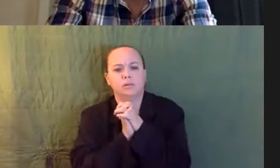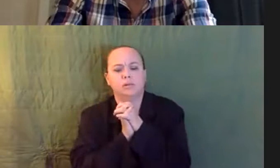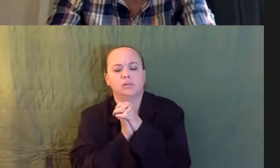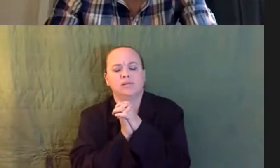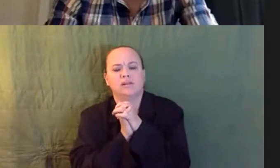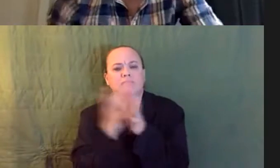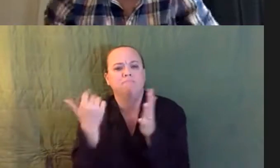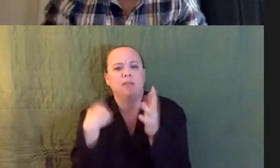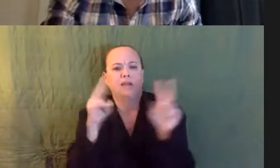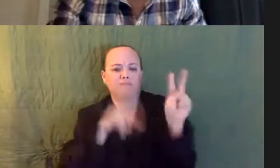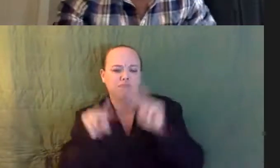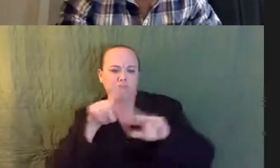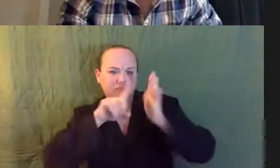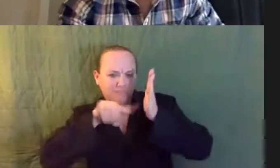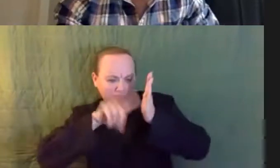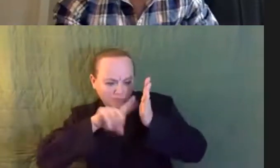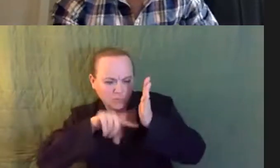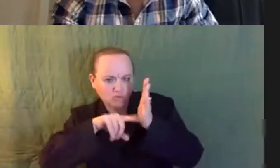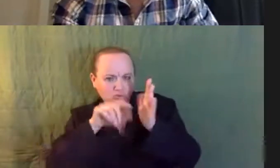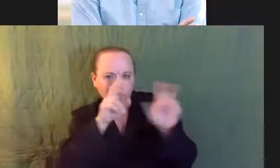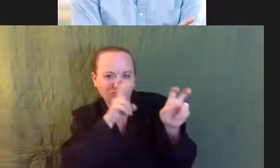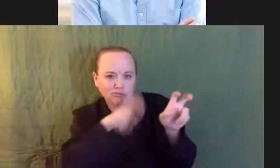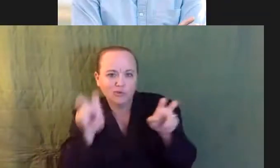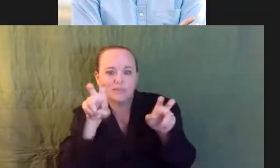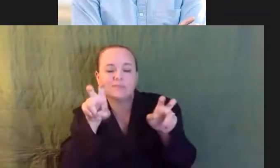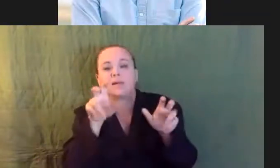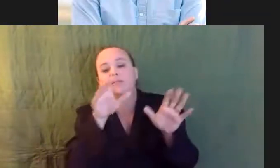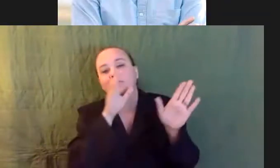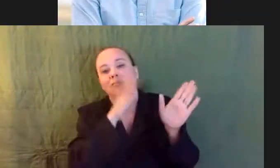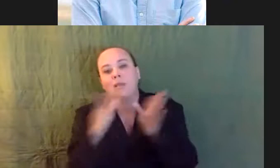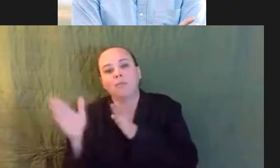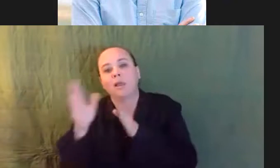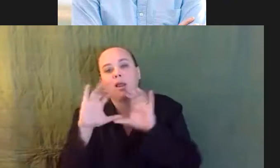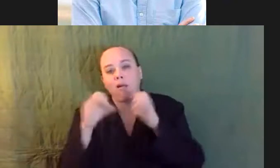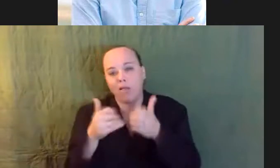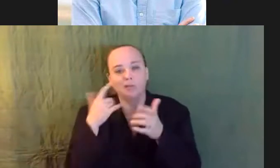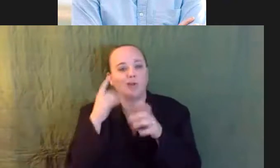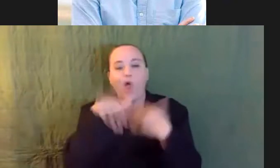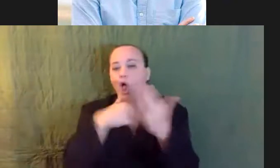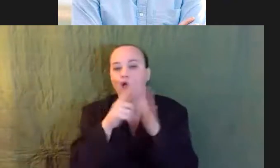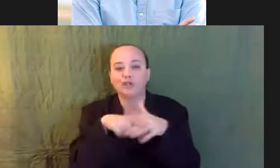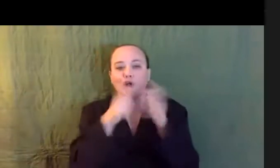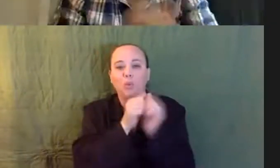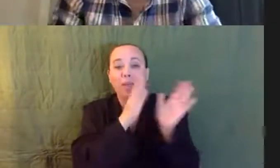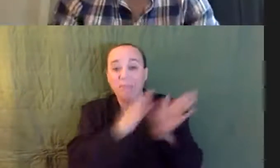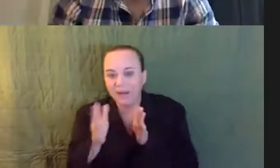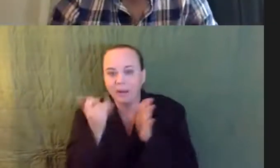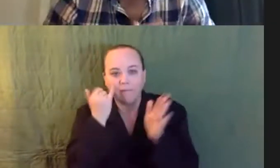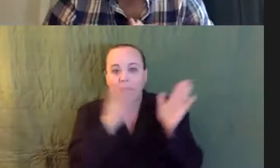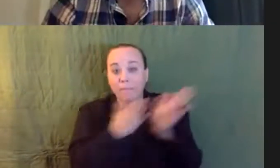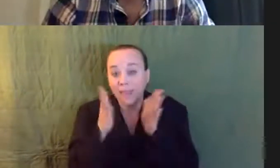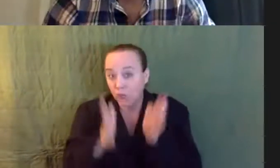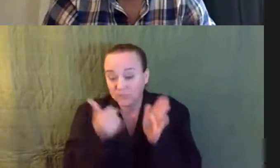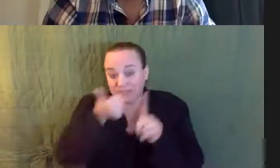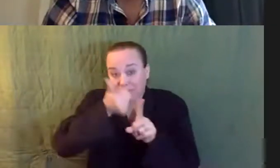I've audited transportation planning courses. It starts with planning. It all starts with planning. If the planners are not